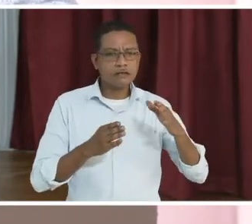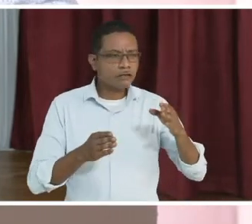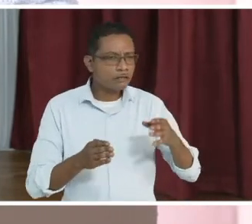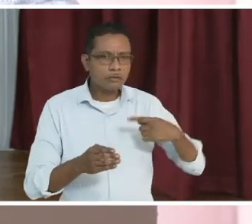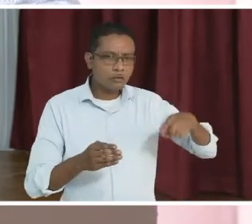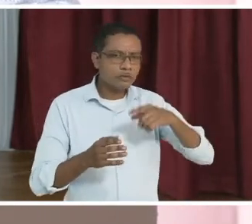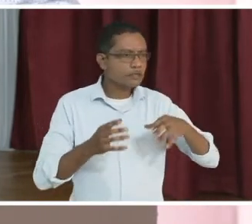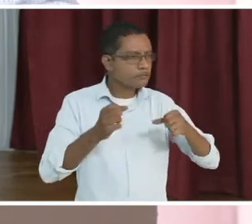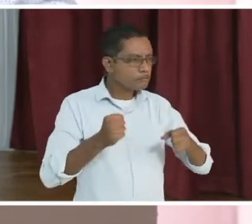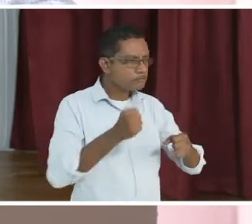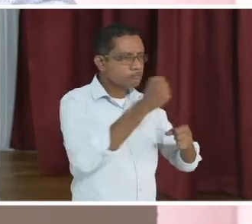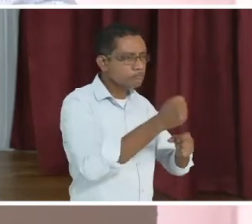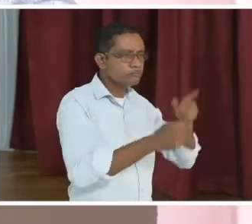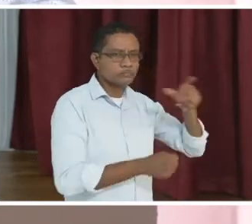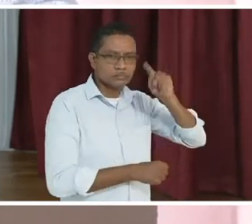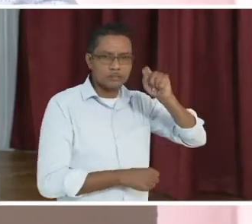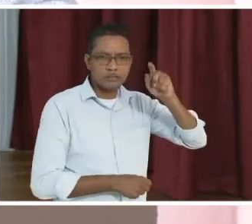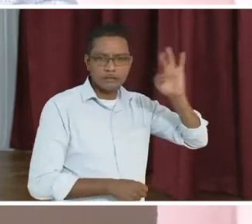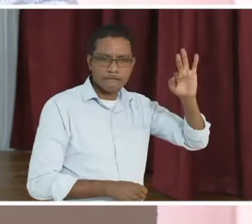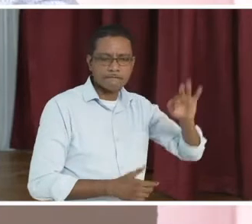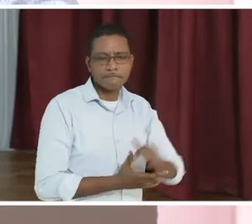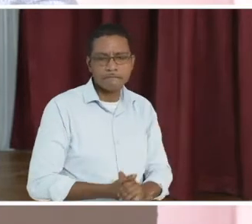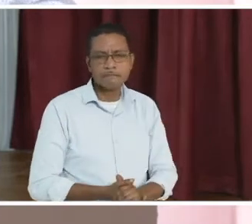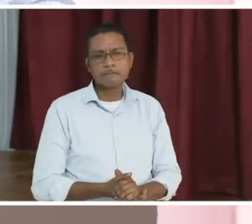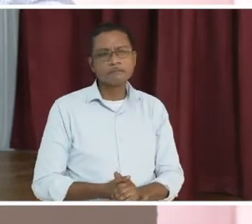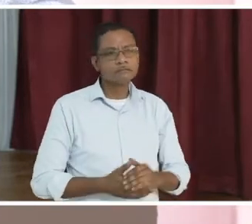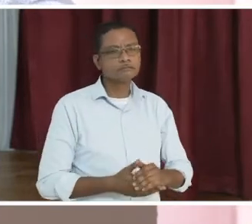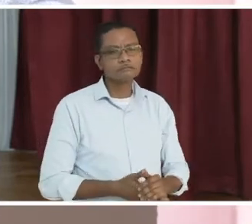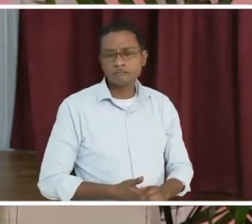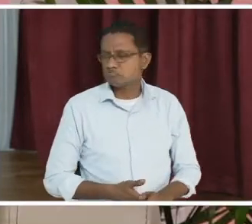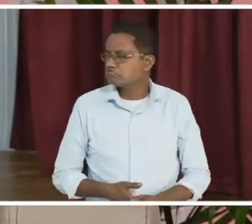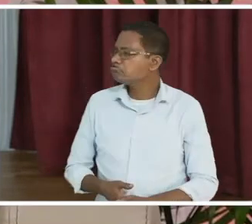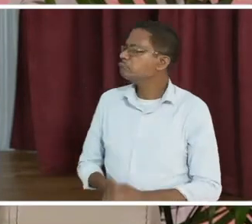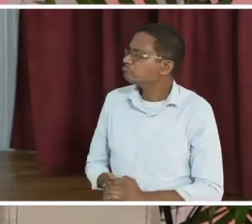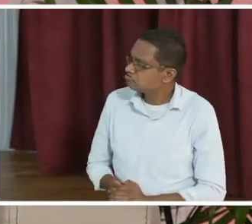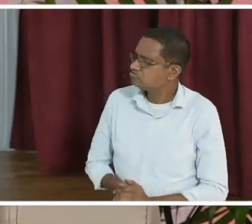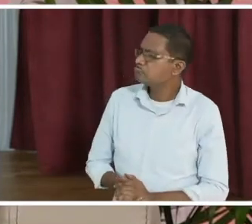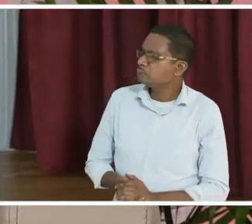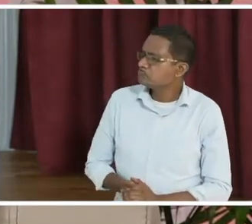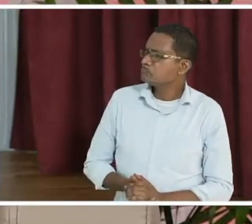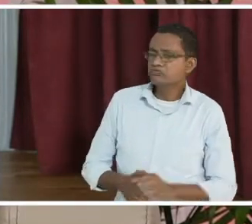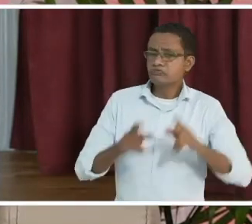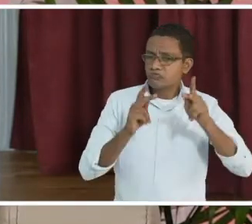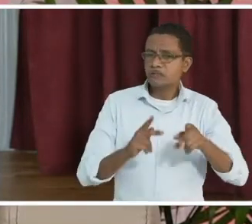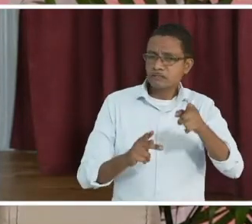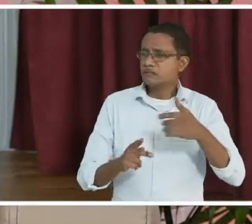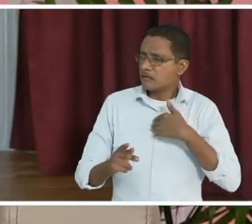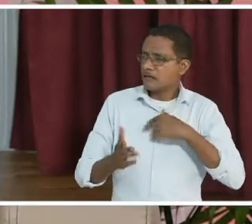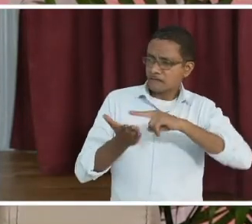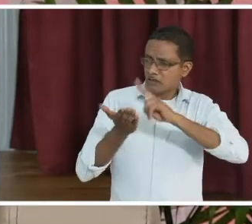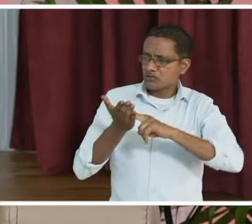end, there's a smooth process that follows. Makes sense. So that means the person who has that contract that says